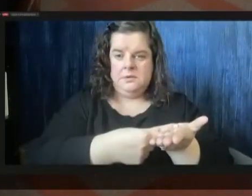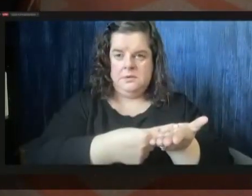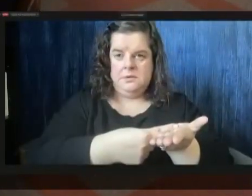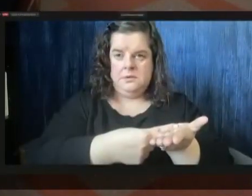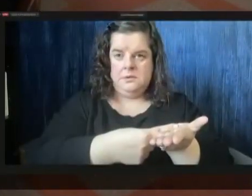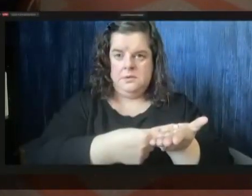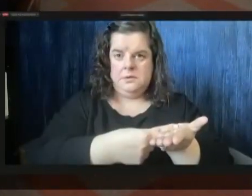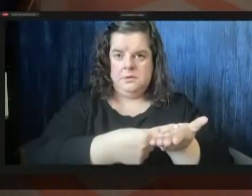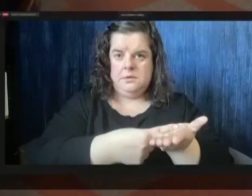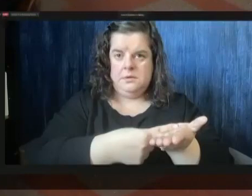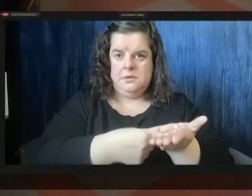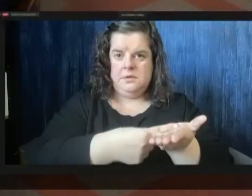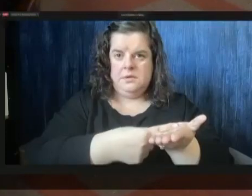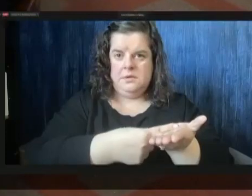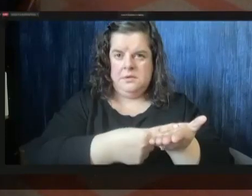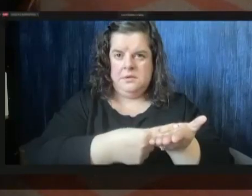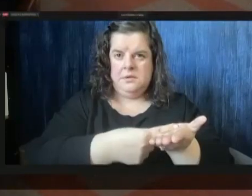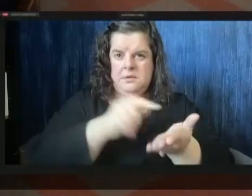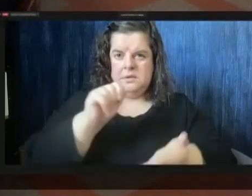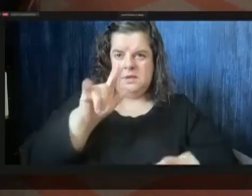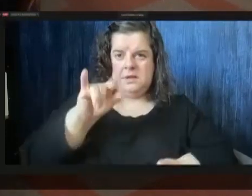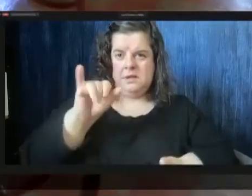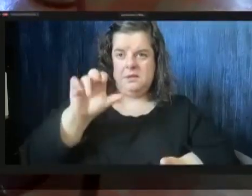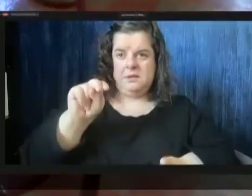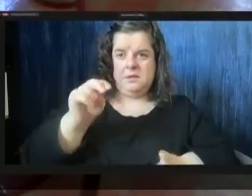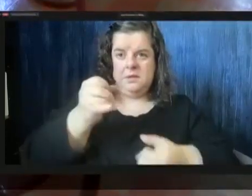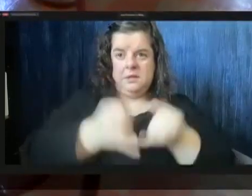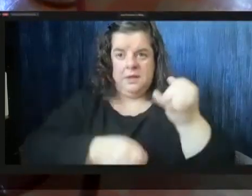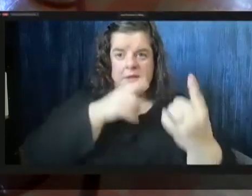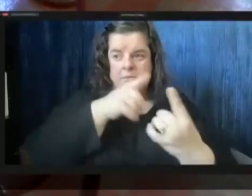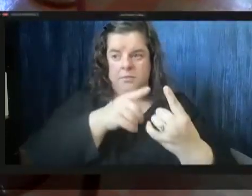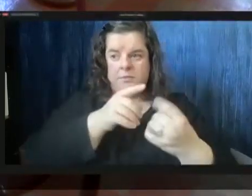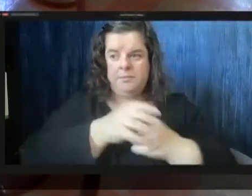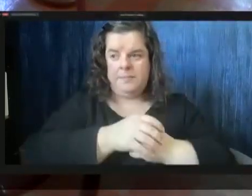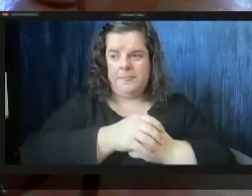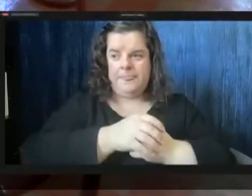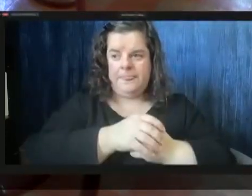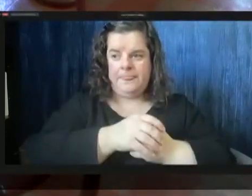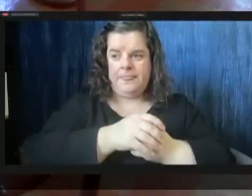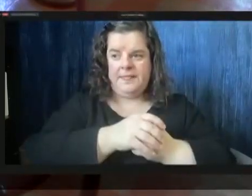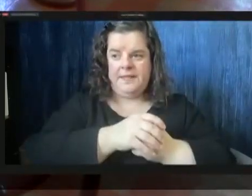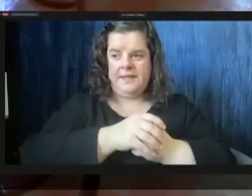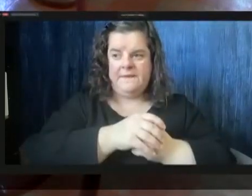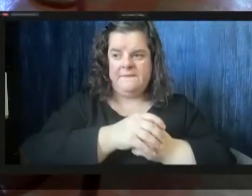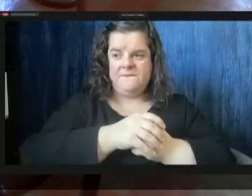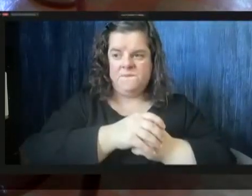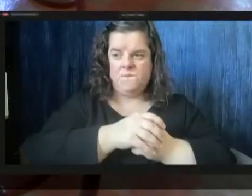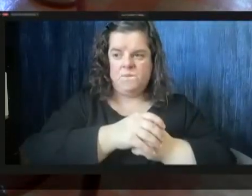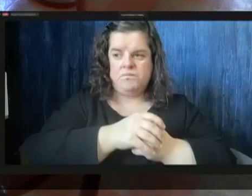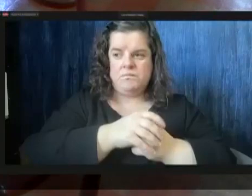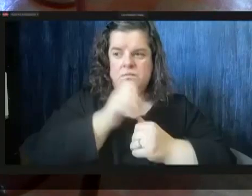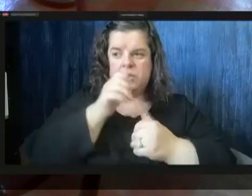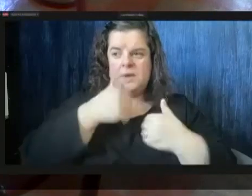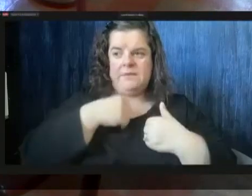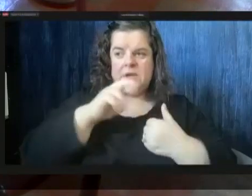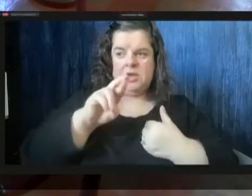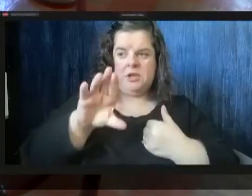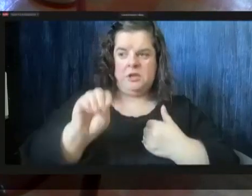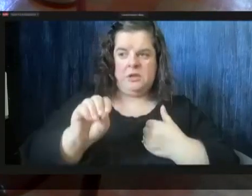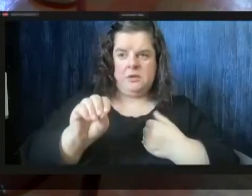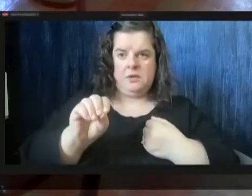to Allison's last point, you know, the idea that if you don't have an RCO, you're not